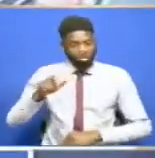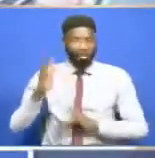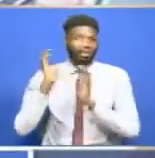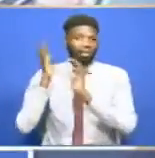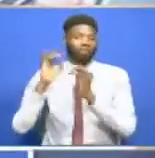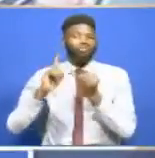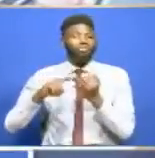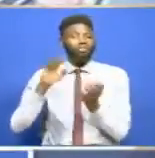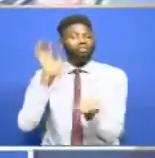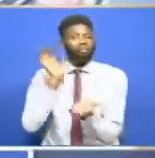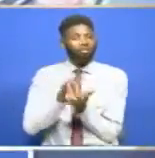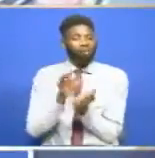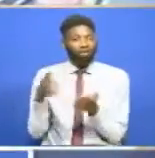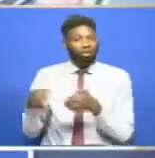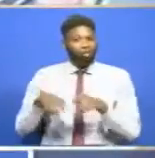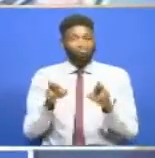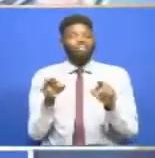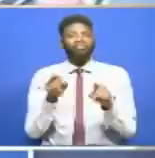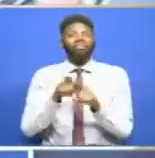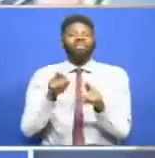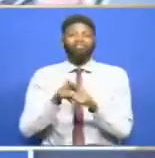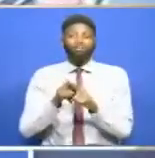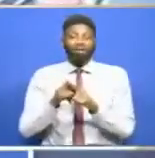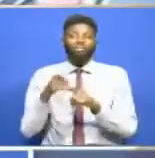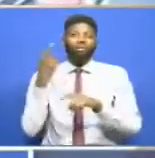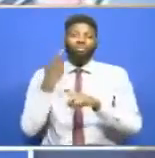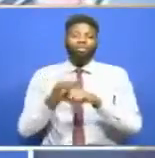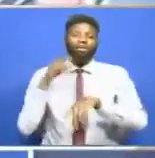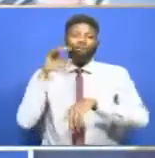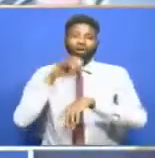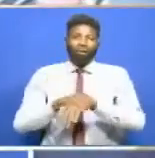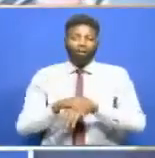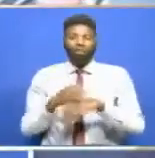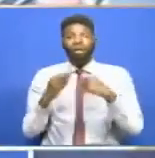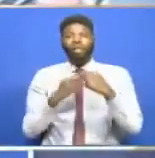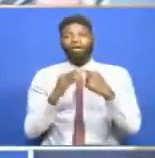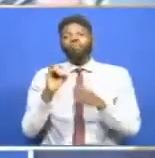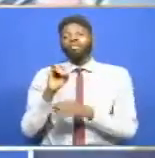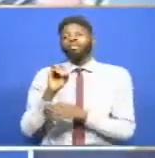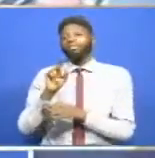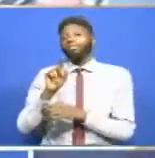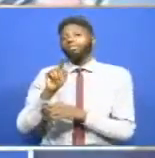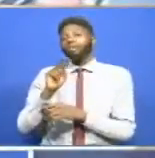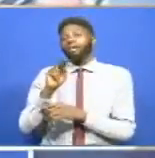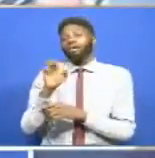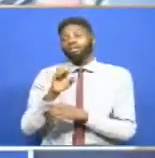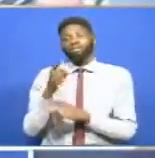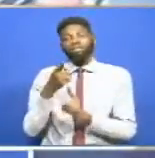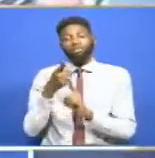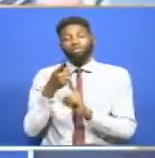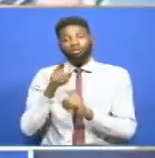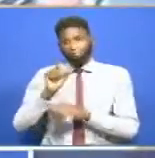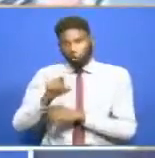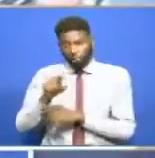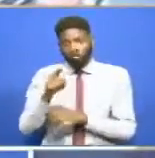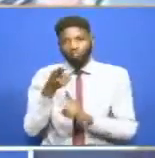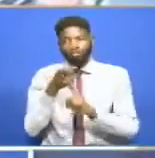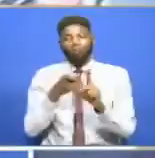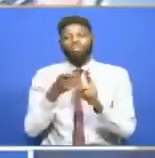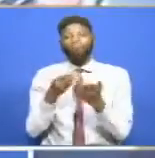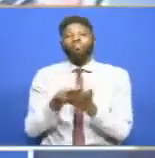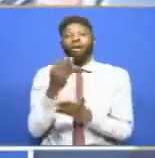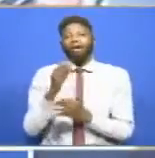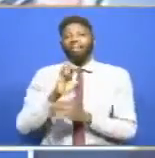Tana River and Kwale have received 80 tons of drought-resistant seeds from Bayer East Africa in a move to cushion them from the